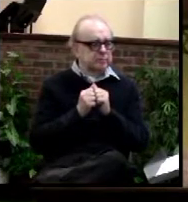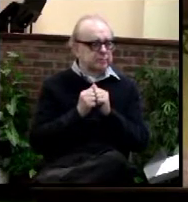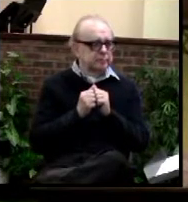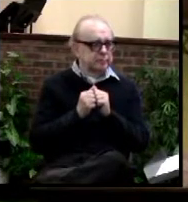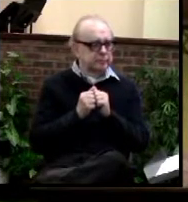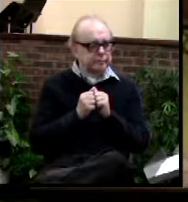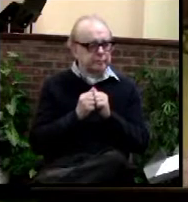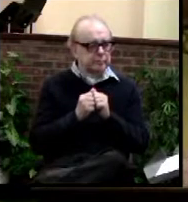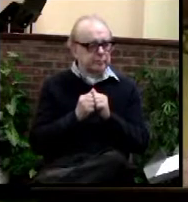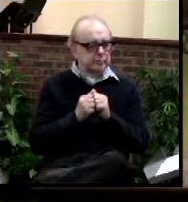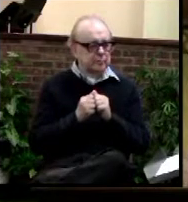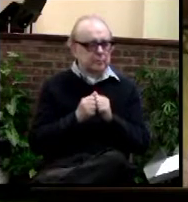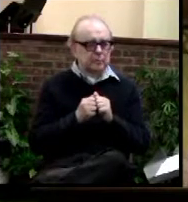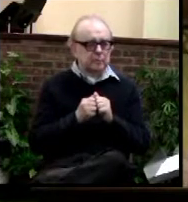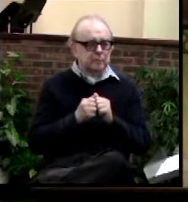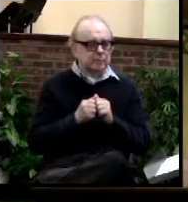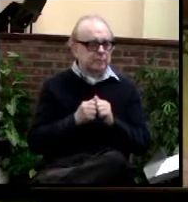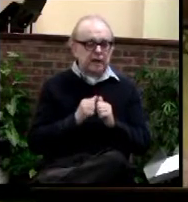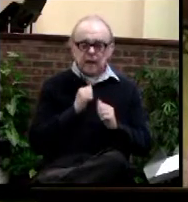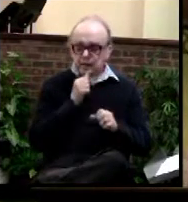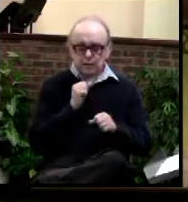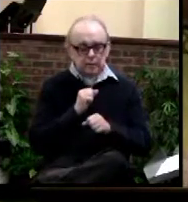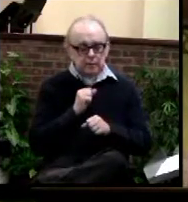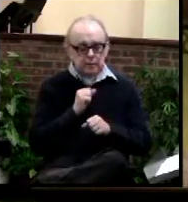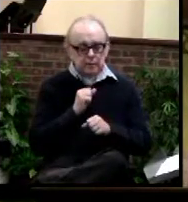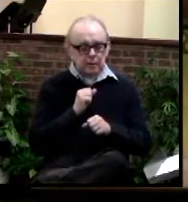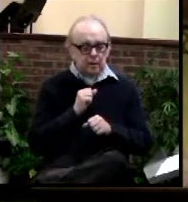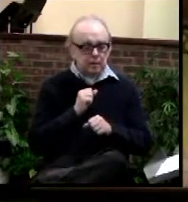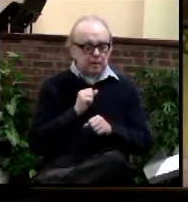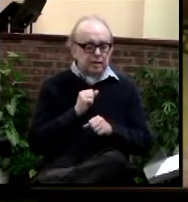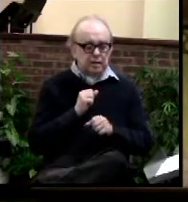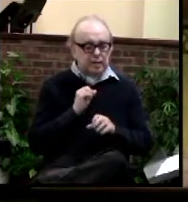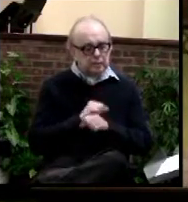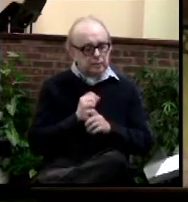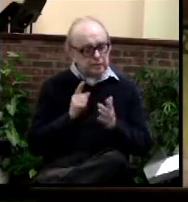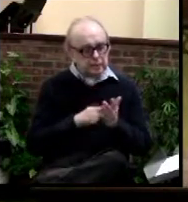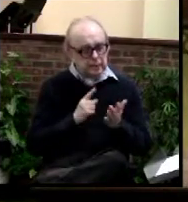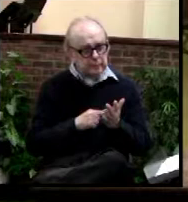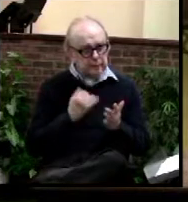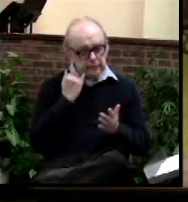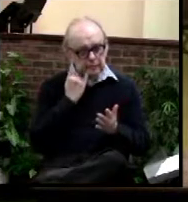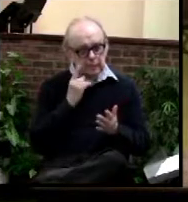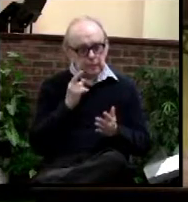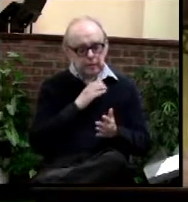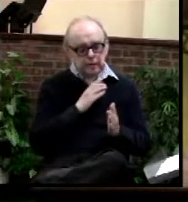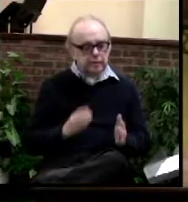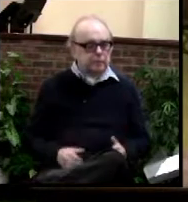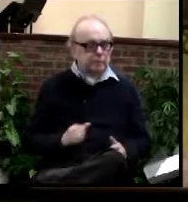It is. Does it work when one is a Christian and one is a non-Christian? Sometimes, yes.